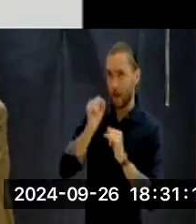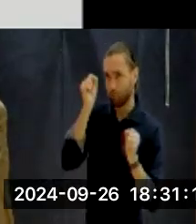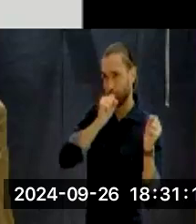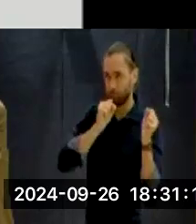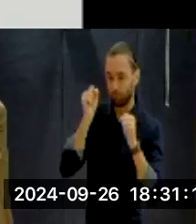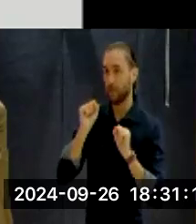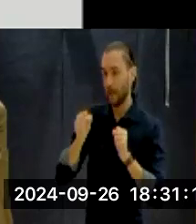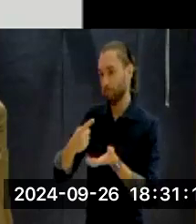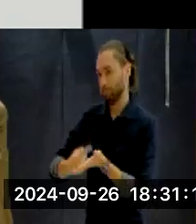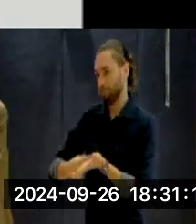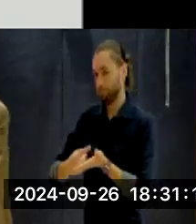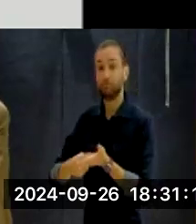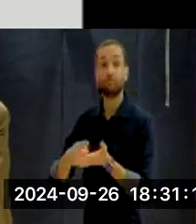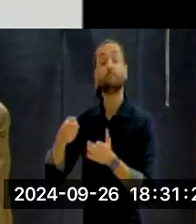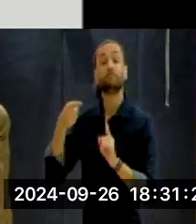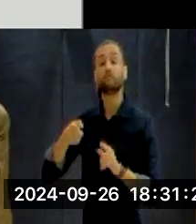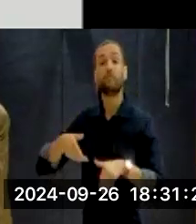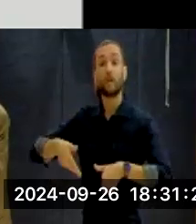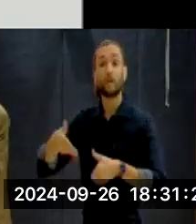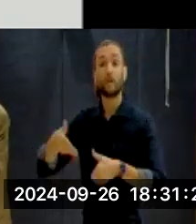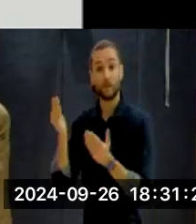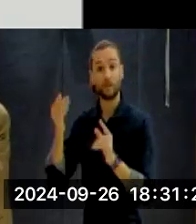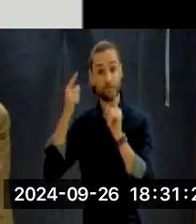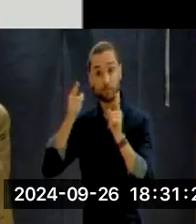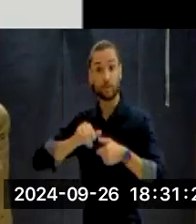That recommendation addresses how that